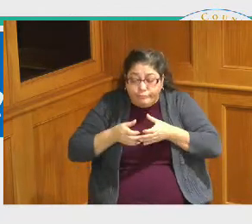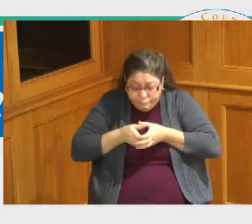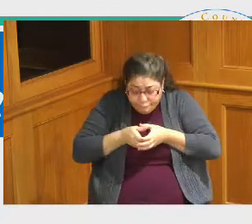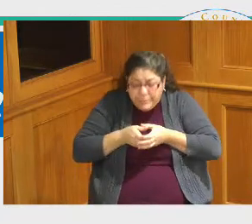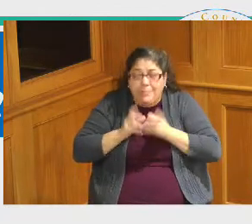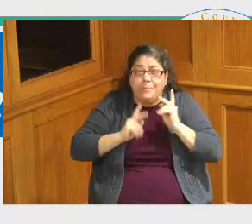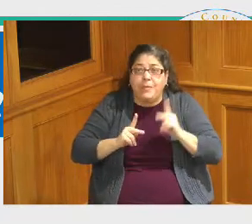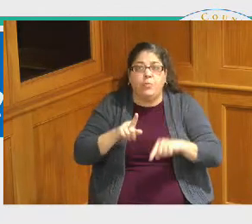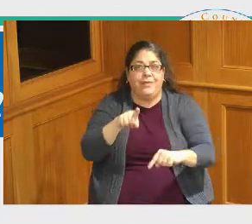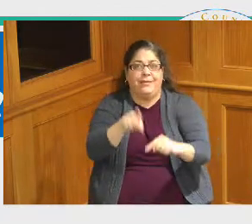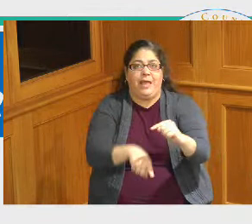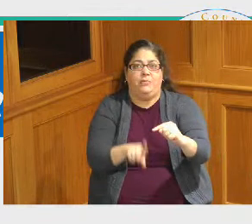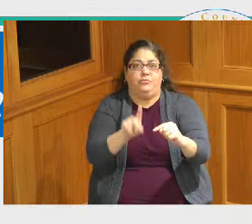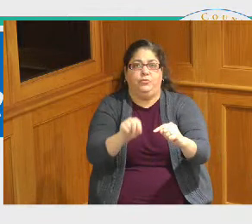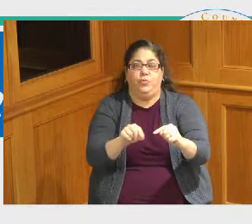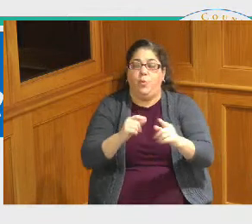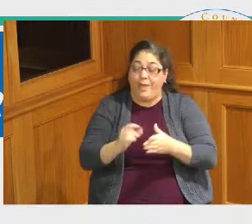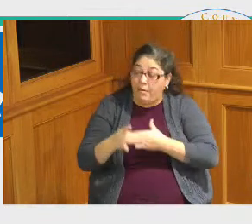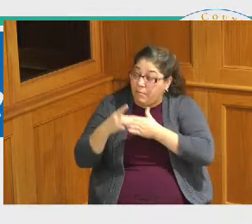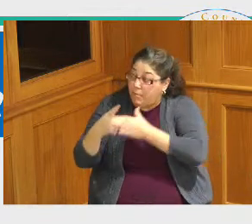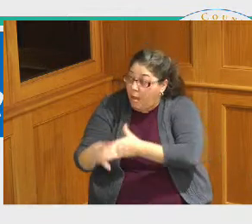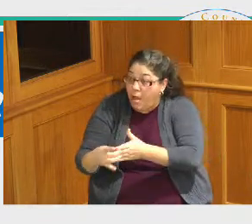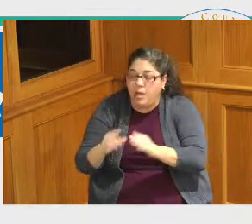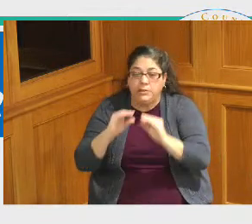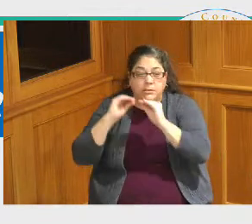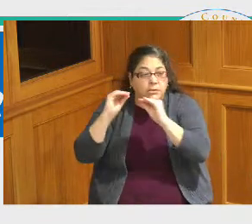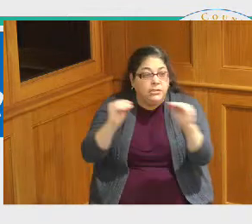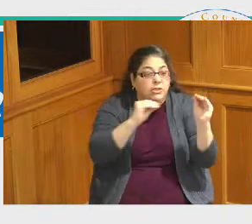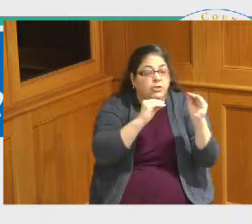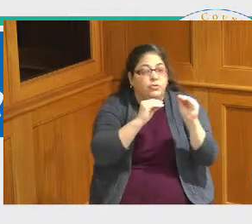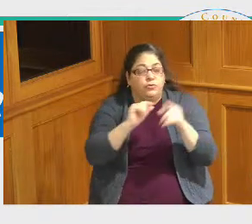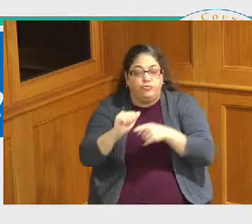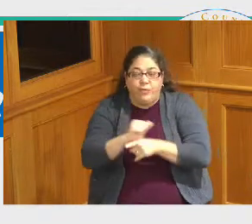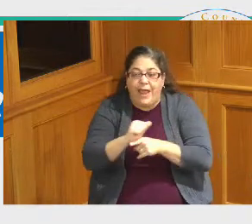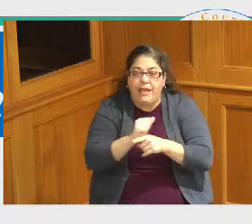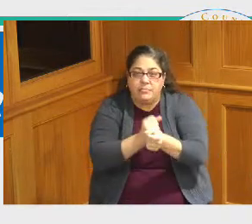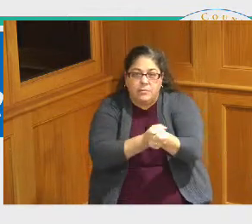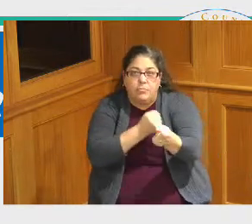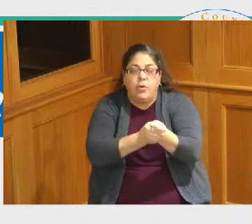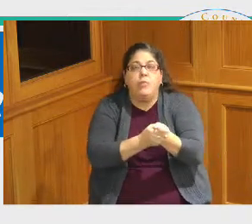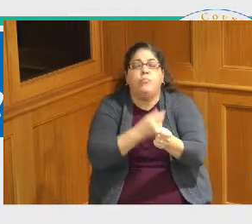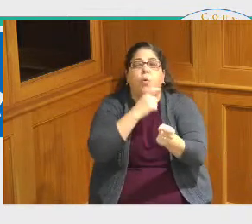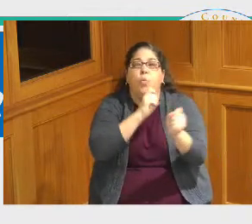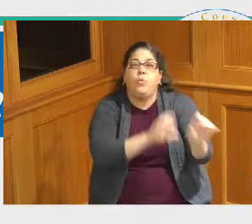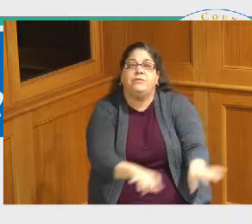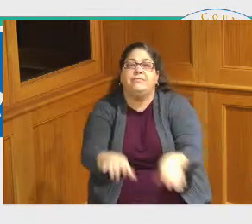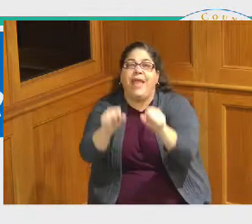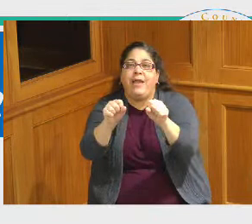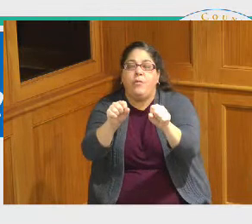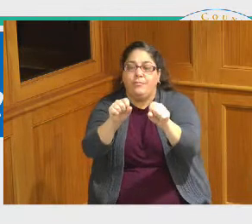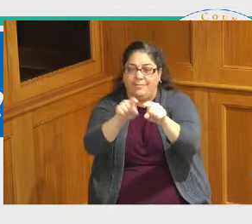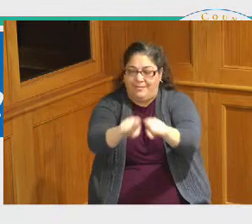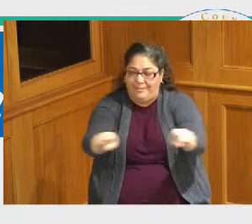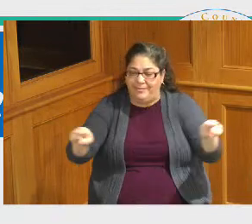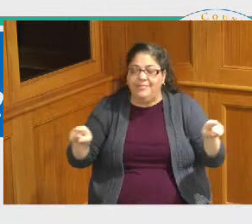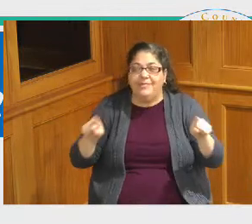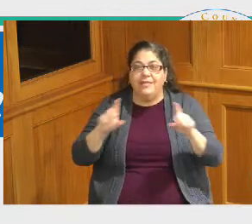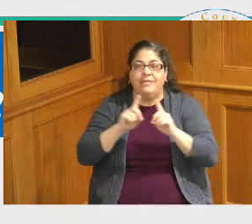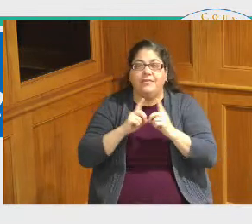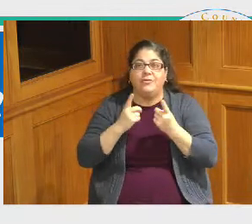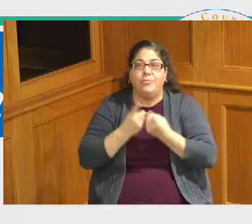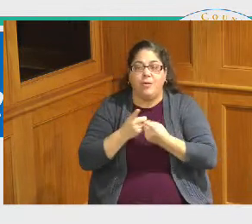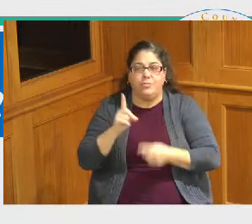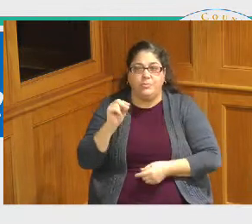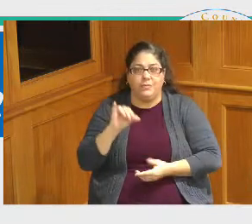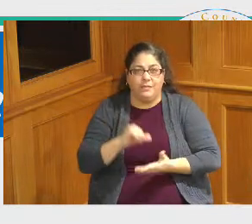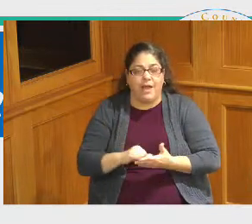department can guide, lead, train, support, but who does it? Hamilton County departments do this. And we're